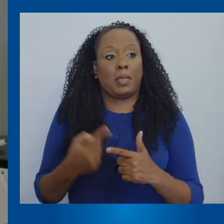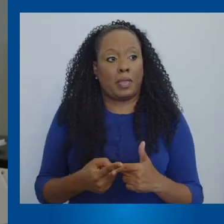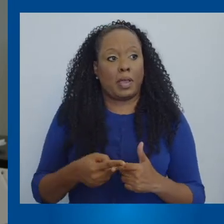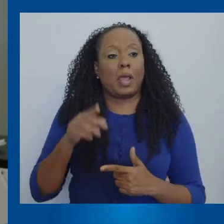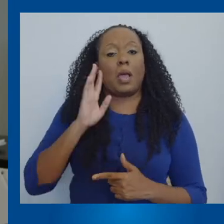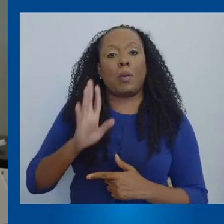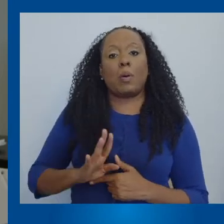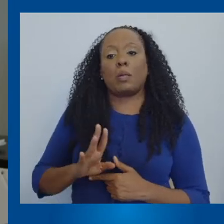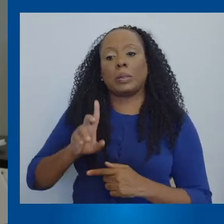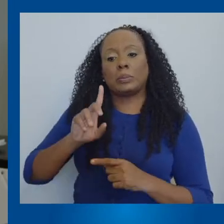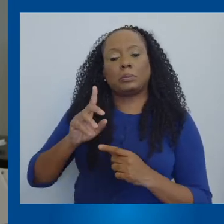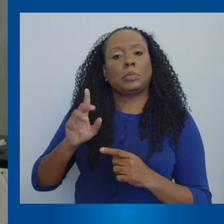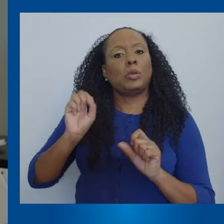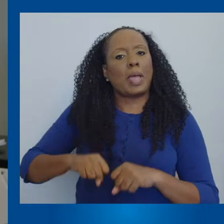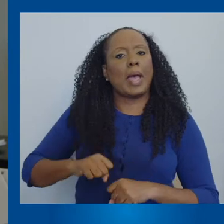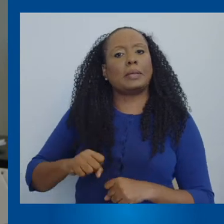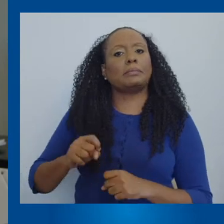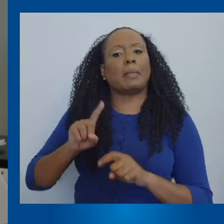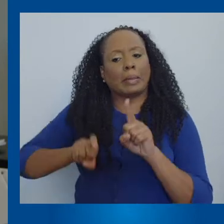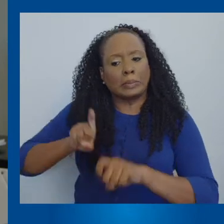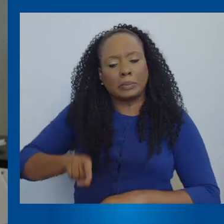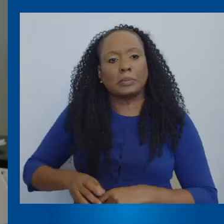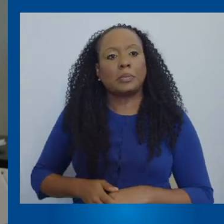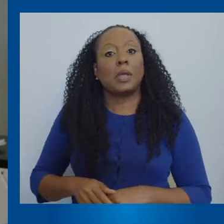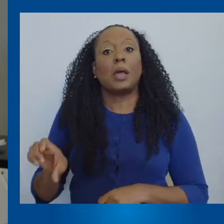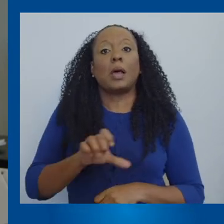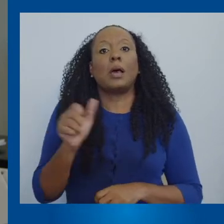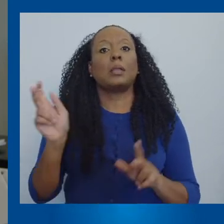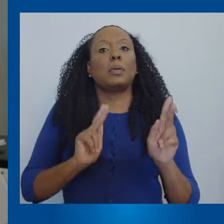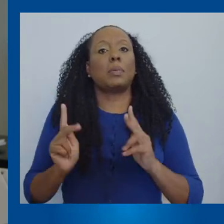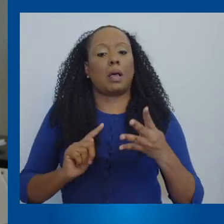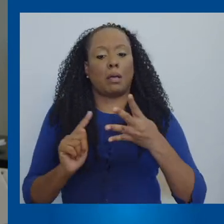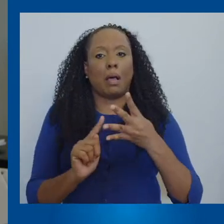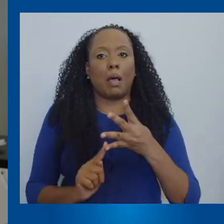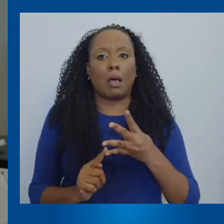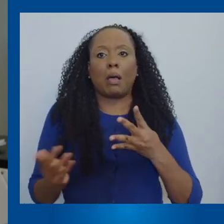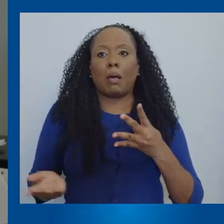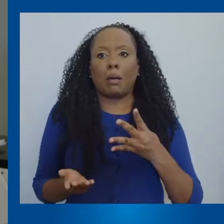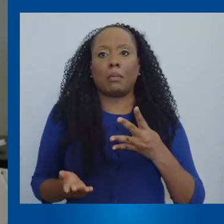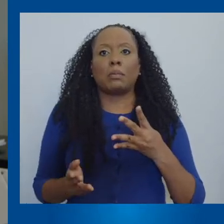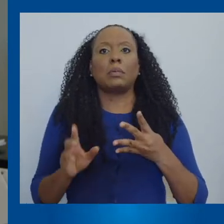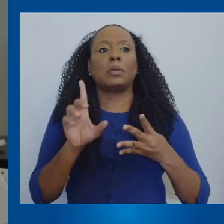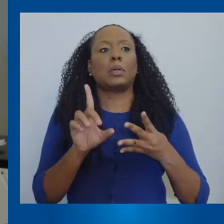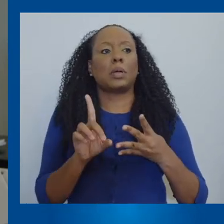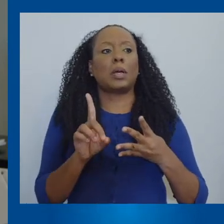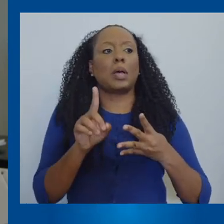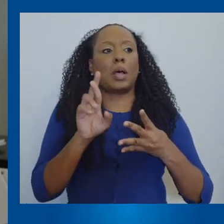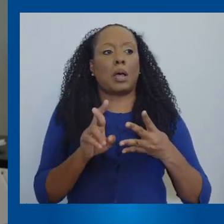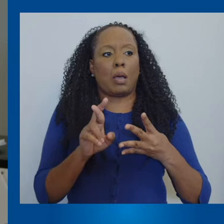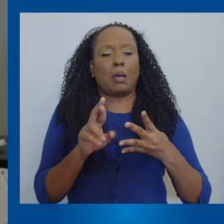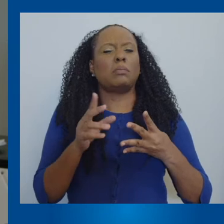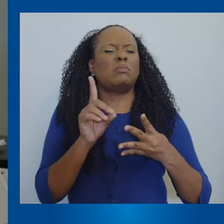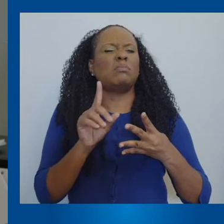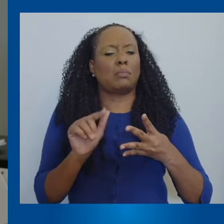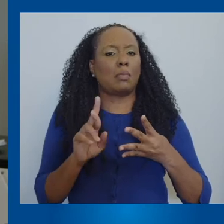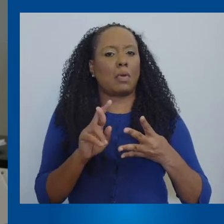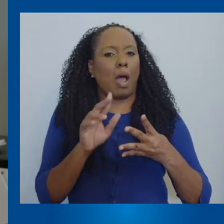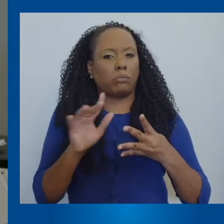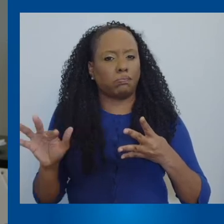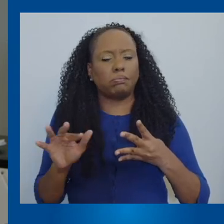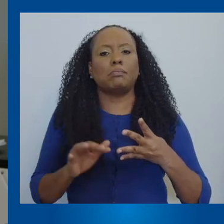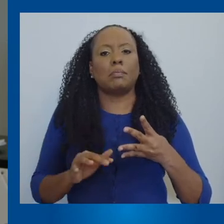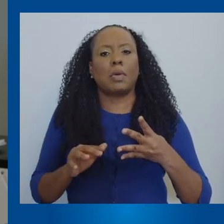Q&A. We also have experts on hand to respond to questions. Dr. Haile Jesus Getahun, Director of Global